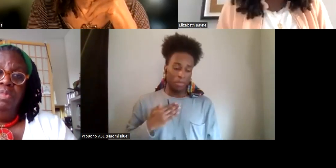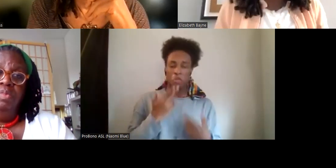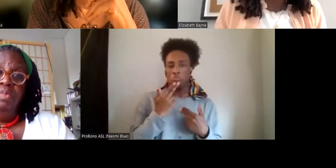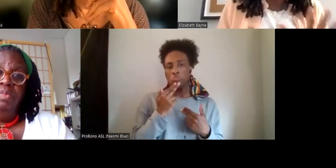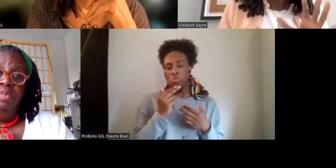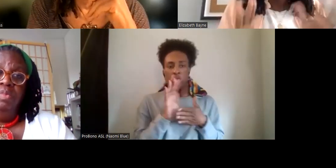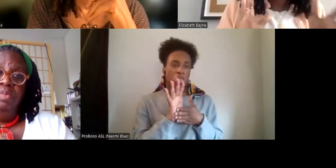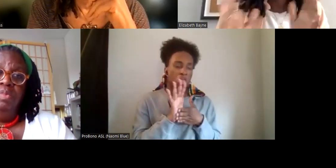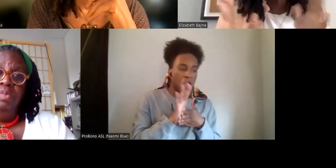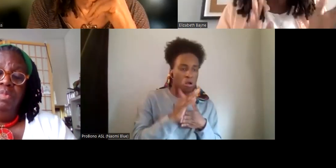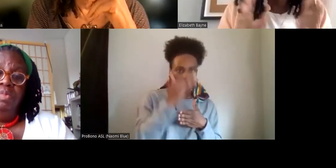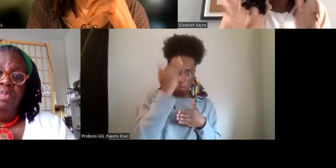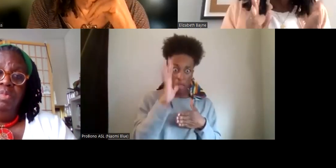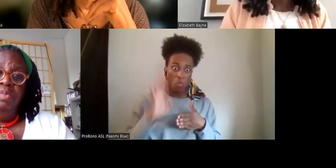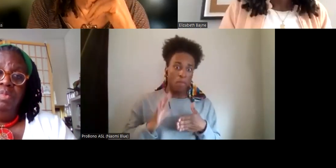and human milk,